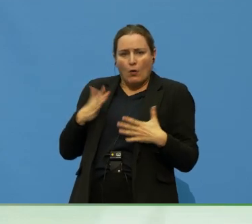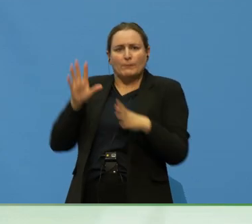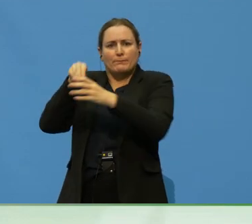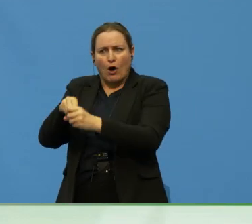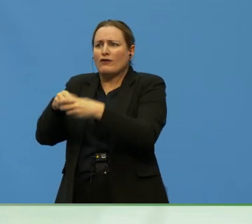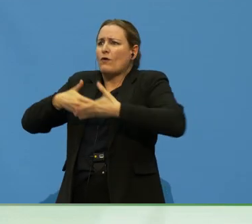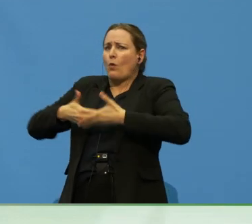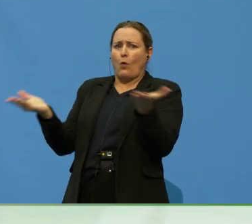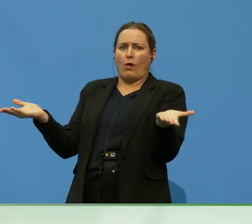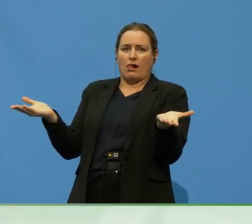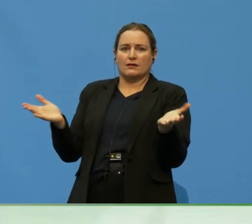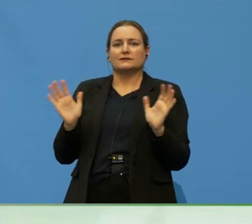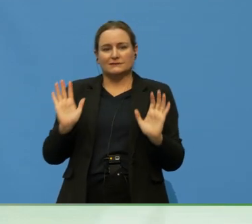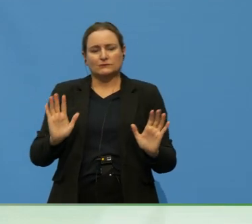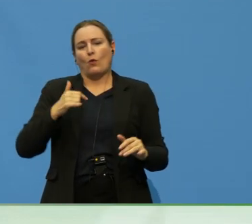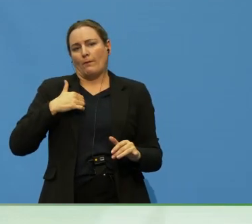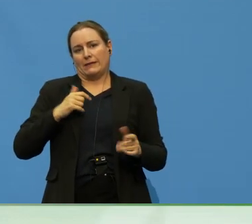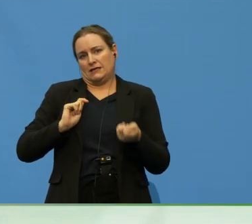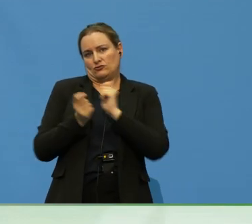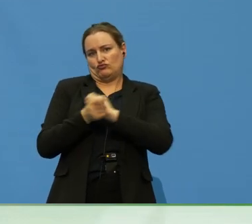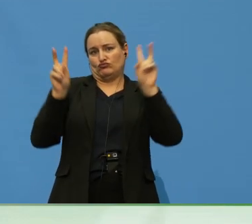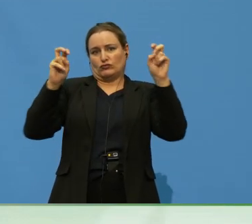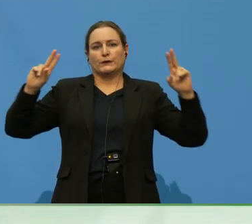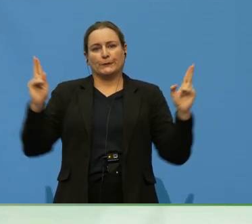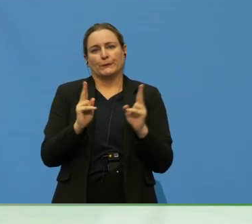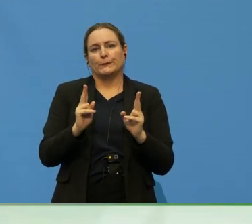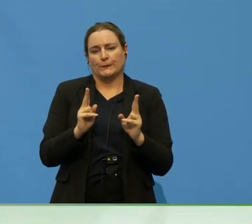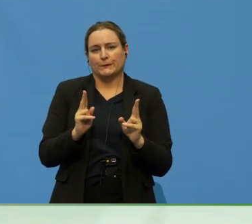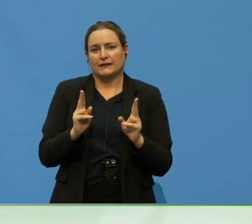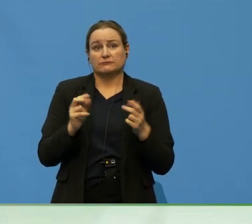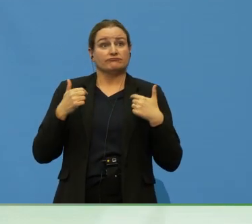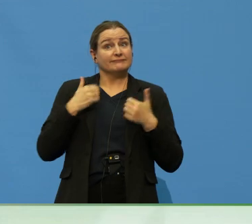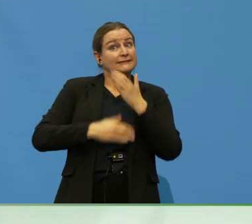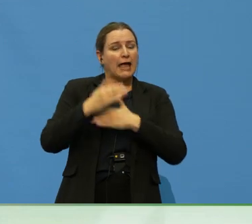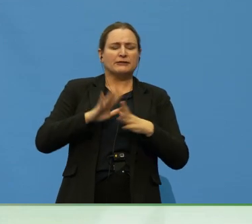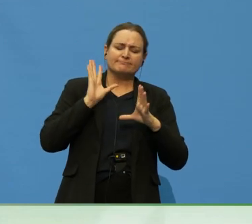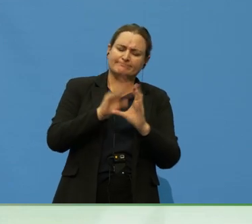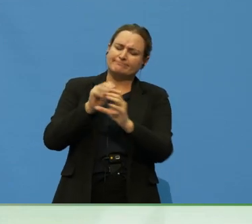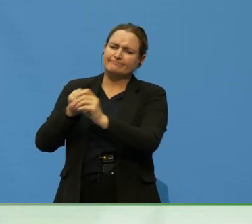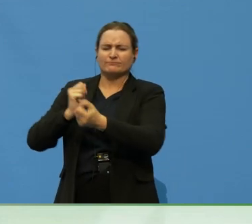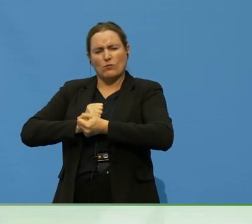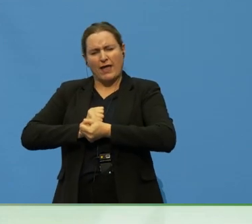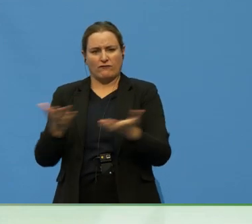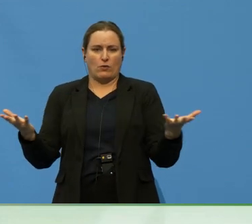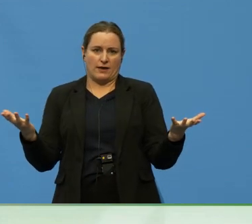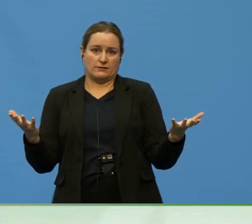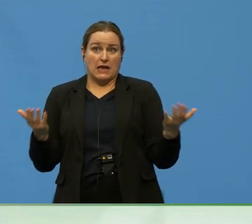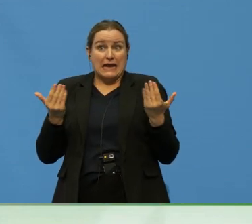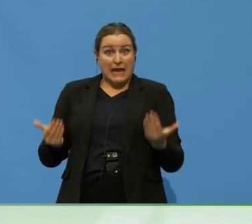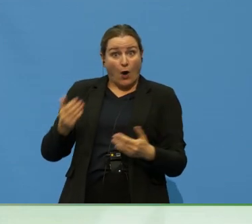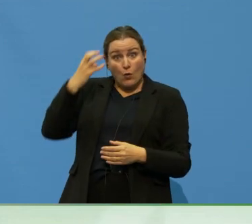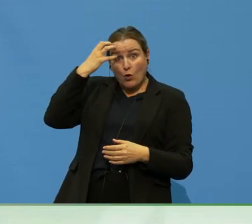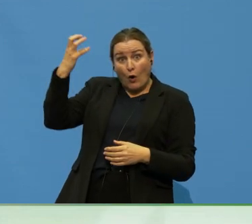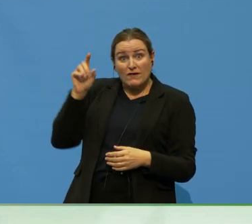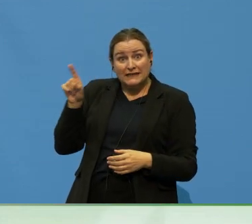that everything is about us. And there isn't a decision a government makes, there isn't a policy a government doesn't put in place that doesn't impact the lives